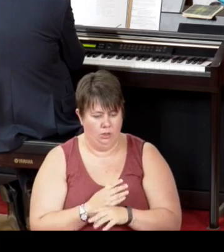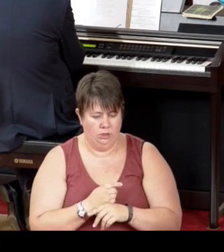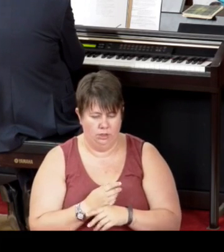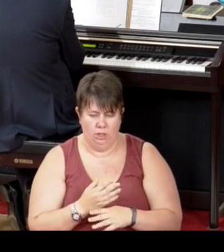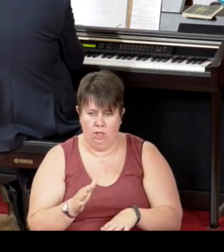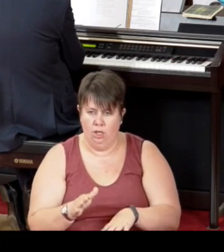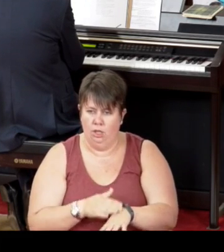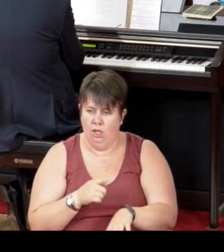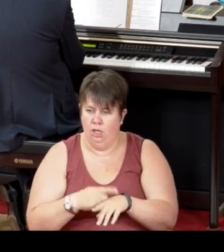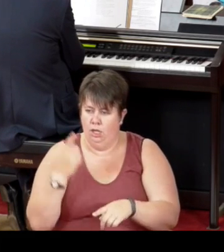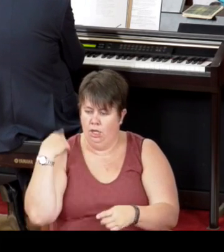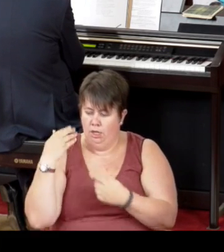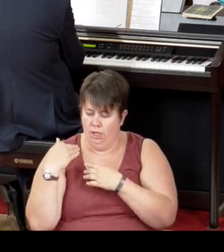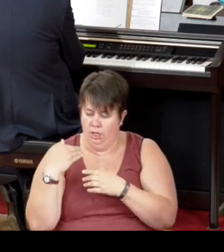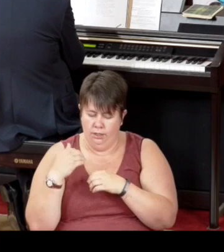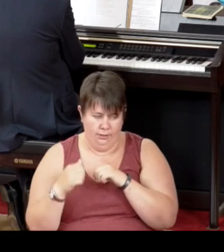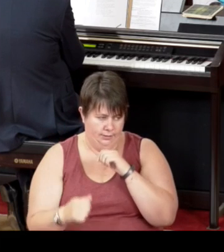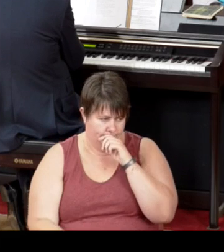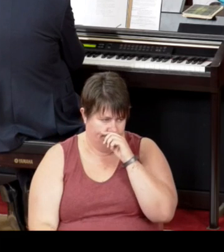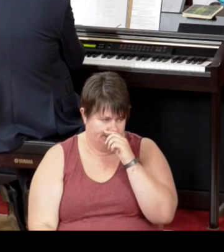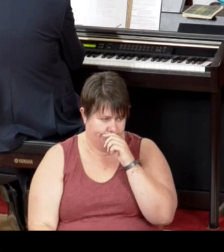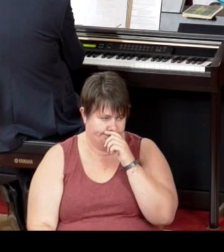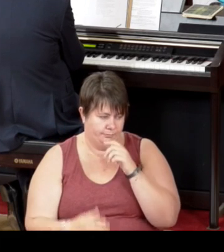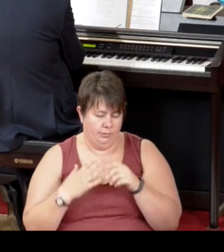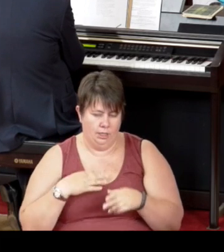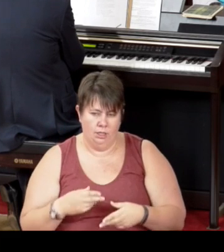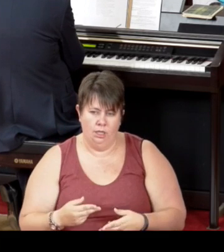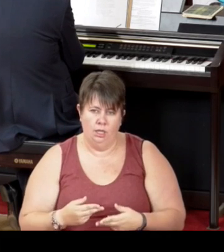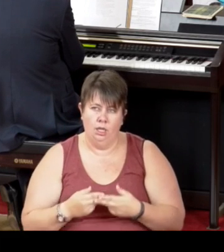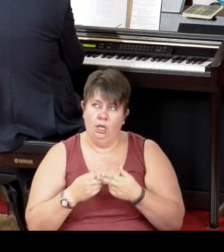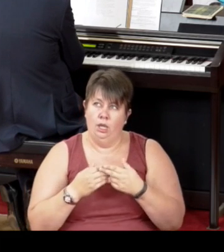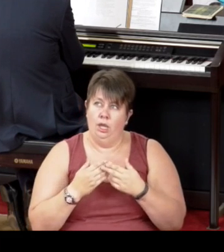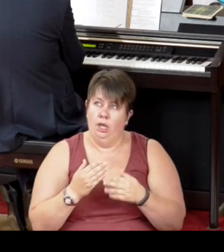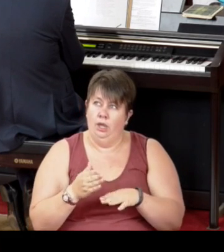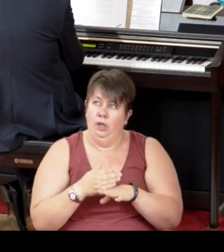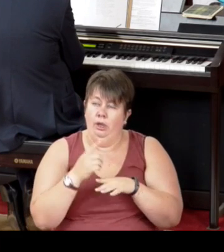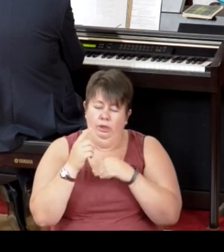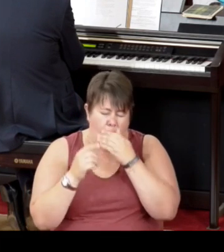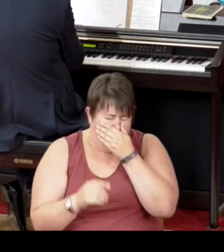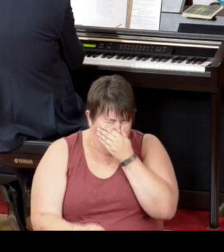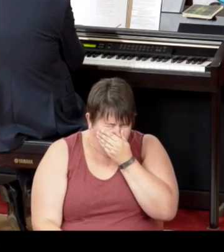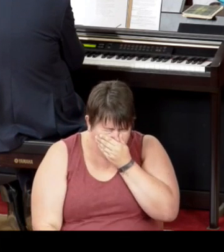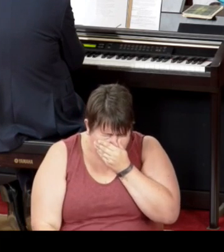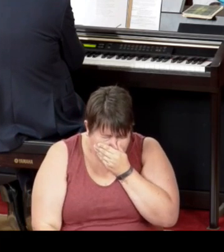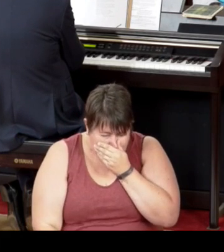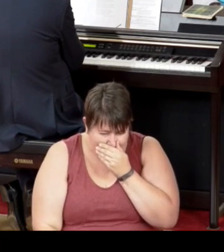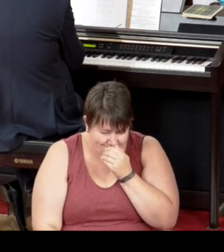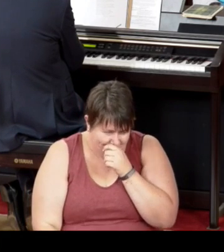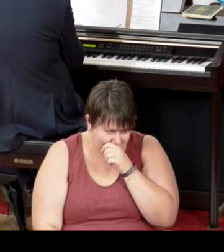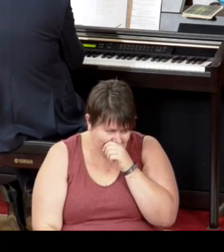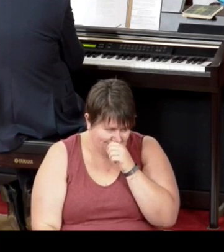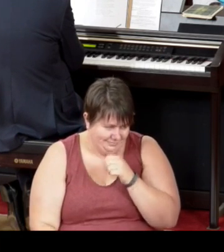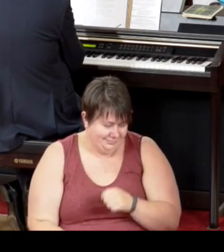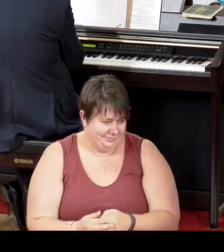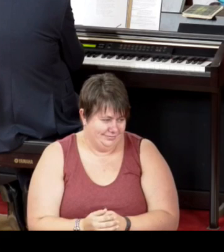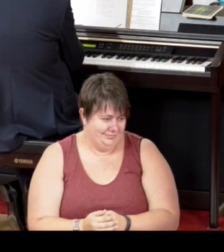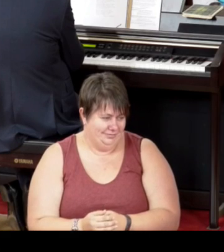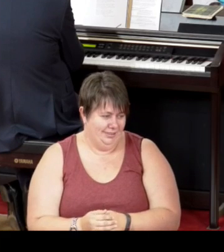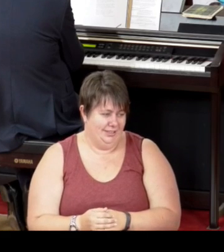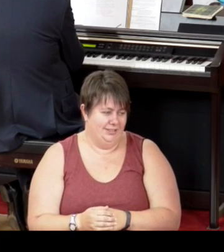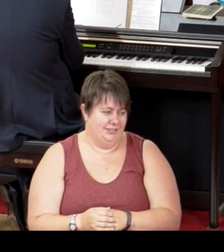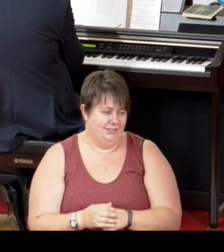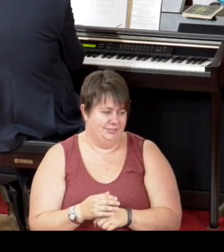years. Lord, we lift them before you and pray for your comfort and presence to be poured out